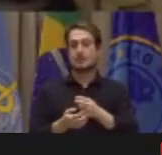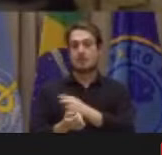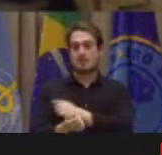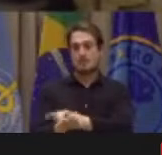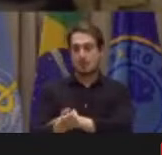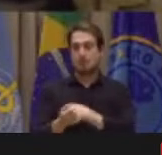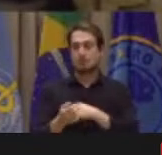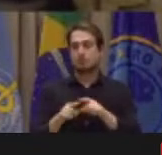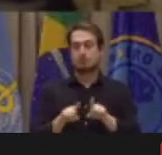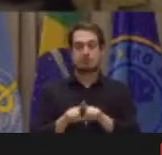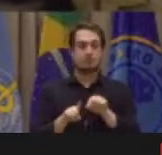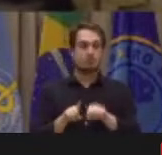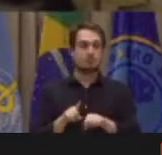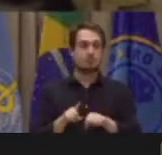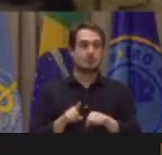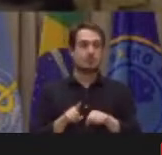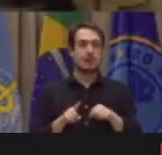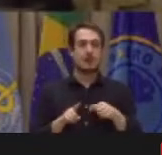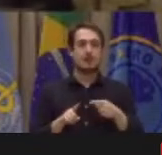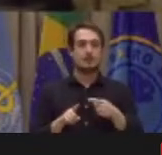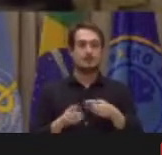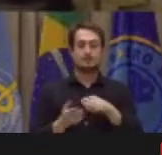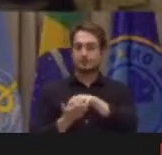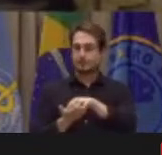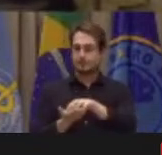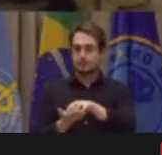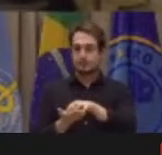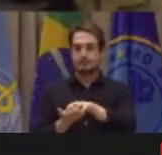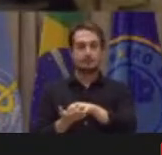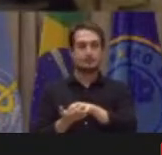to spend their brains, not their muscles.